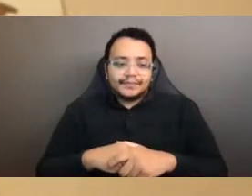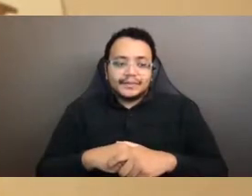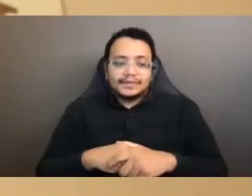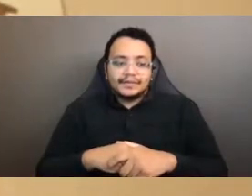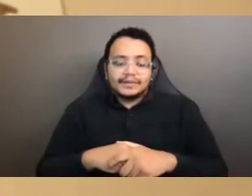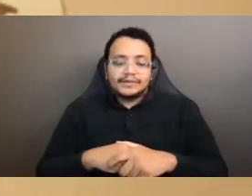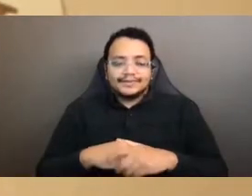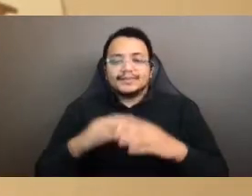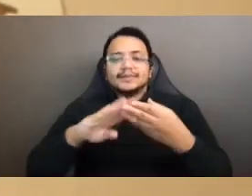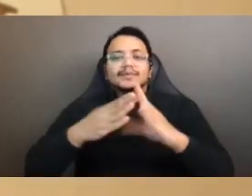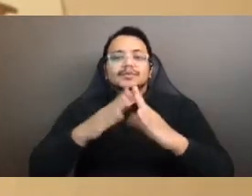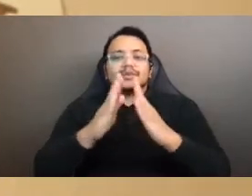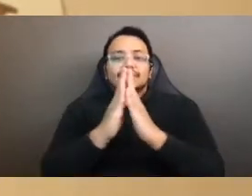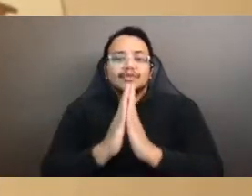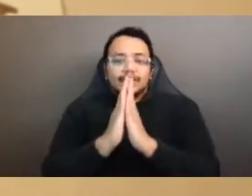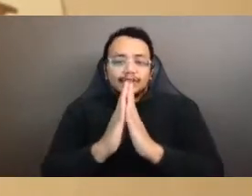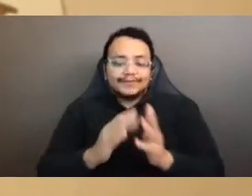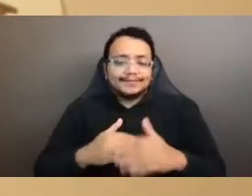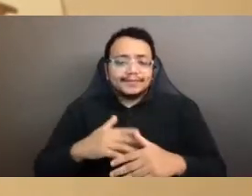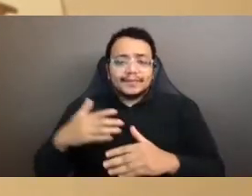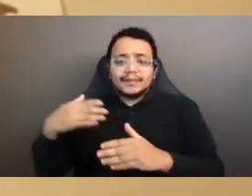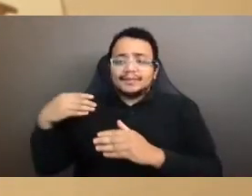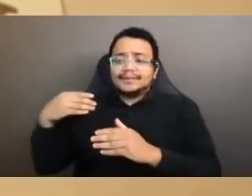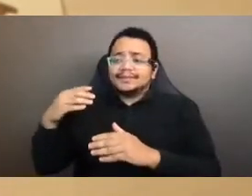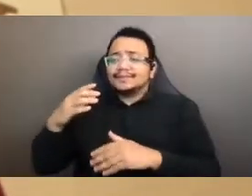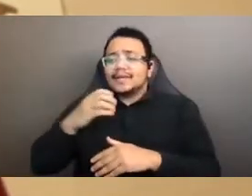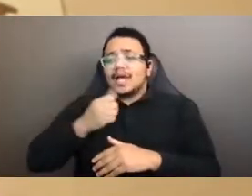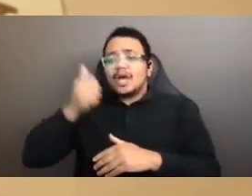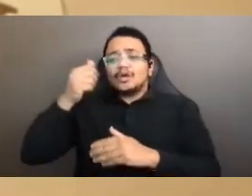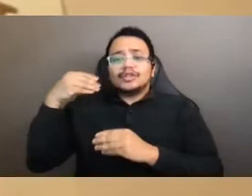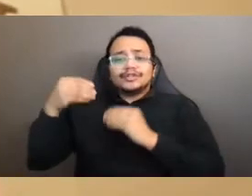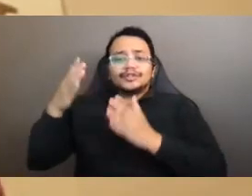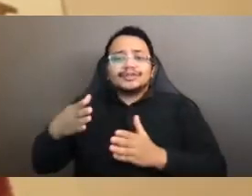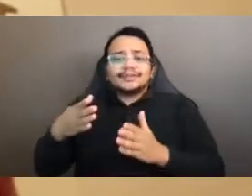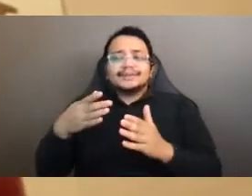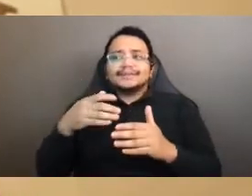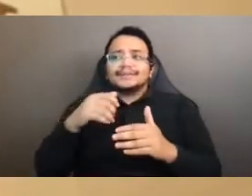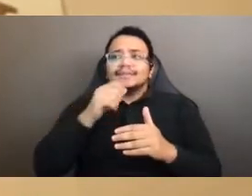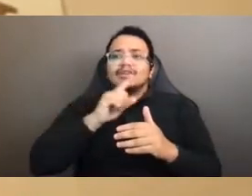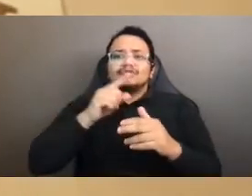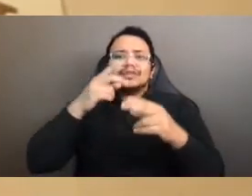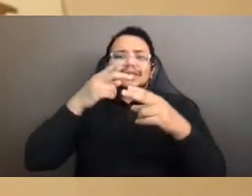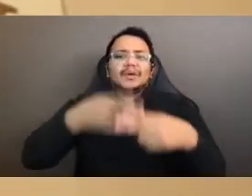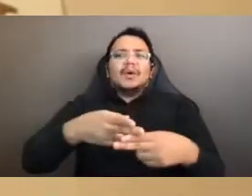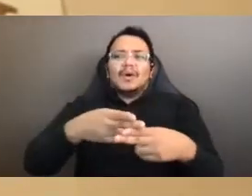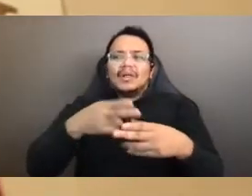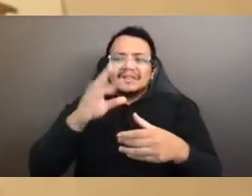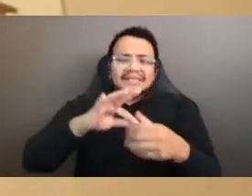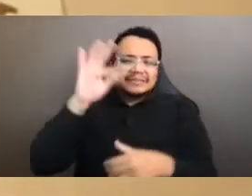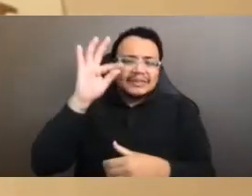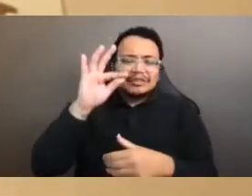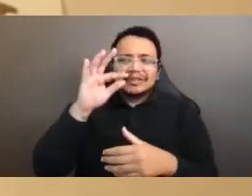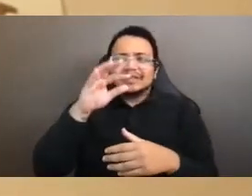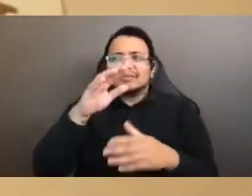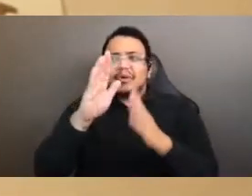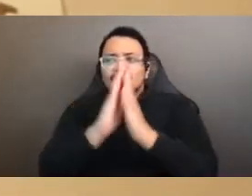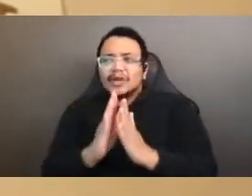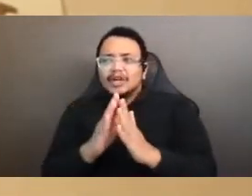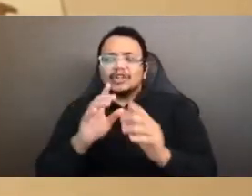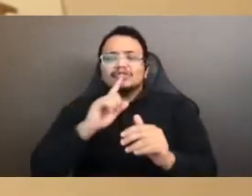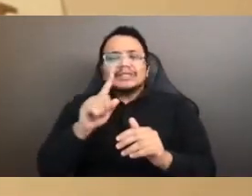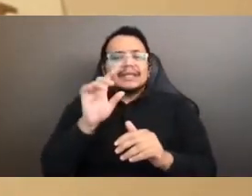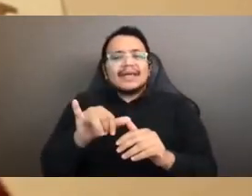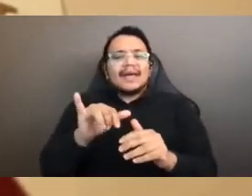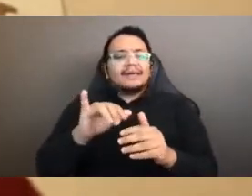was no word for like ceremony, for prayer, for spirit. It was just like a way of life. It was just you waking up and doing the things that